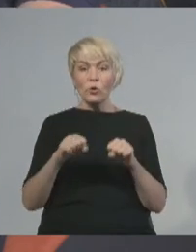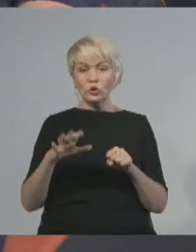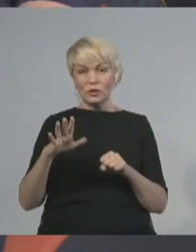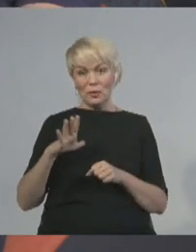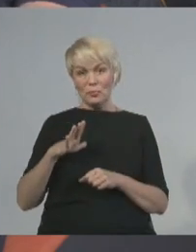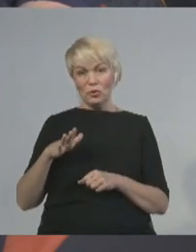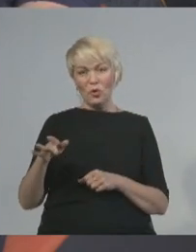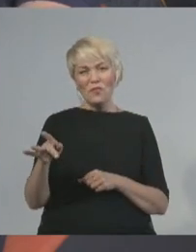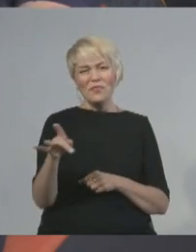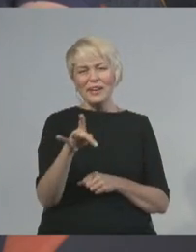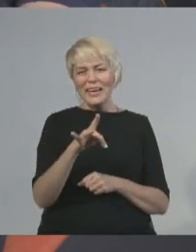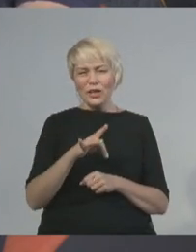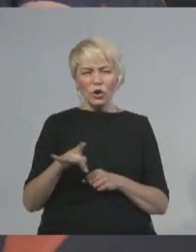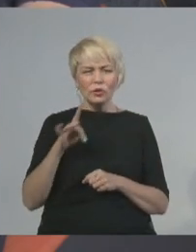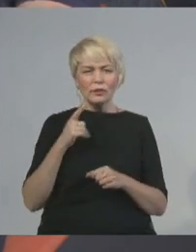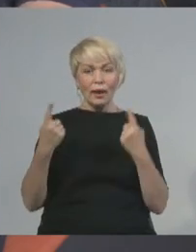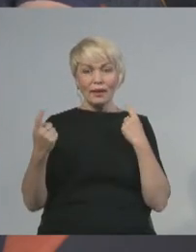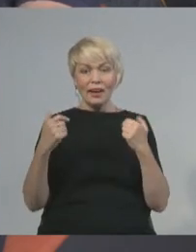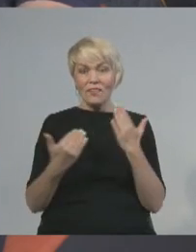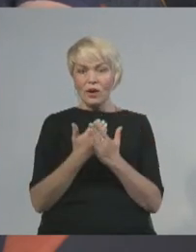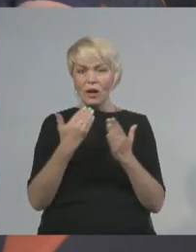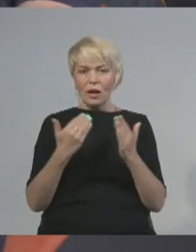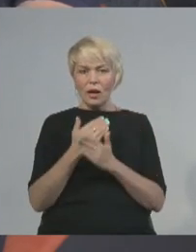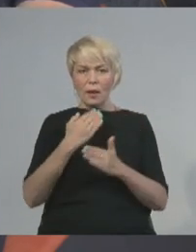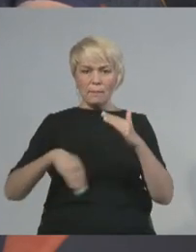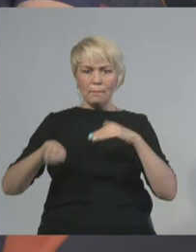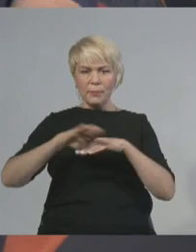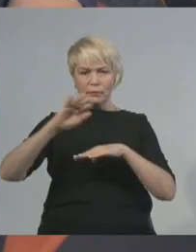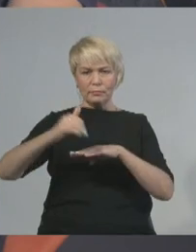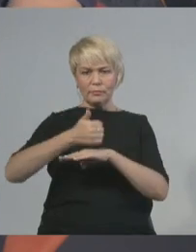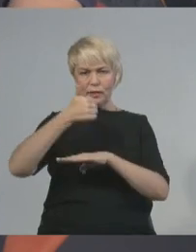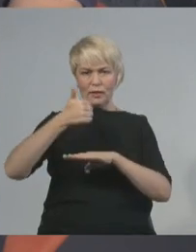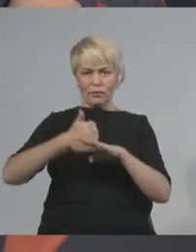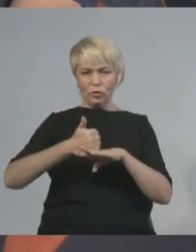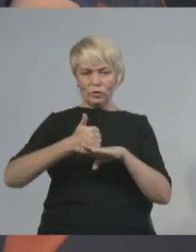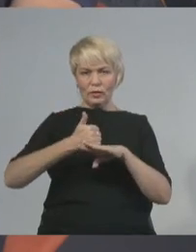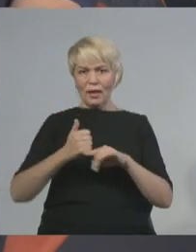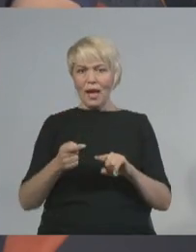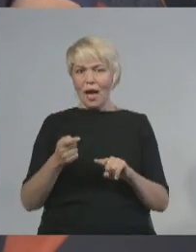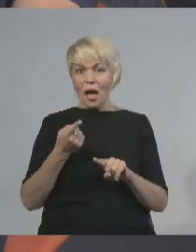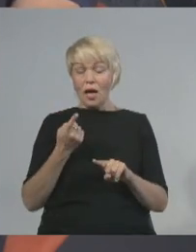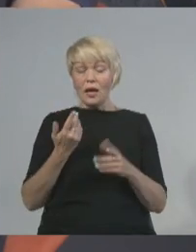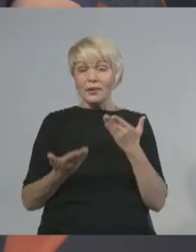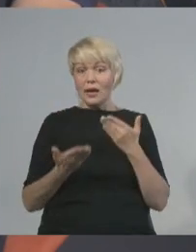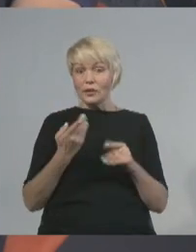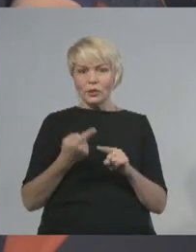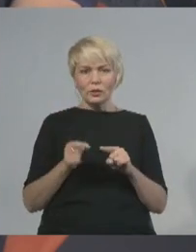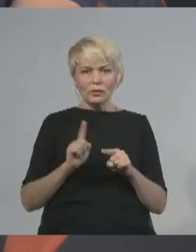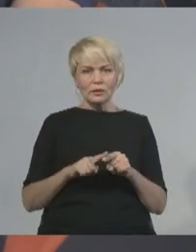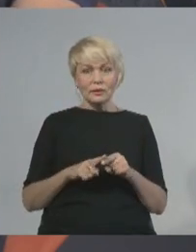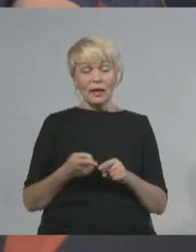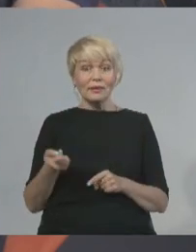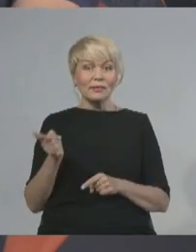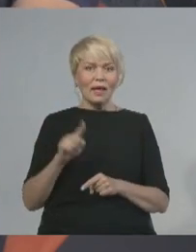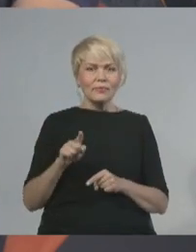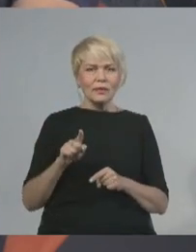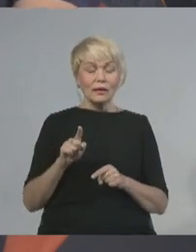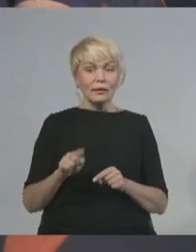the content is to look like so that the original content could be uh you know